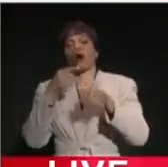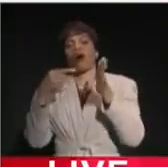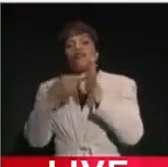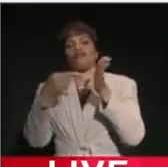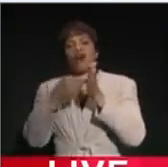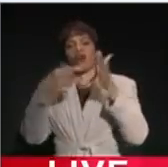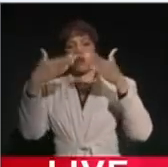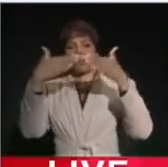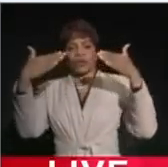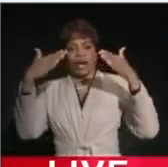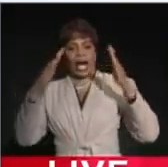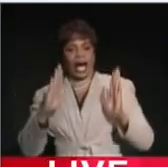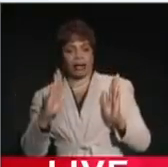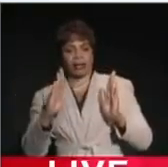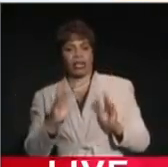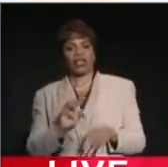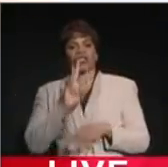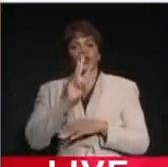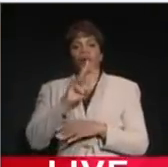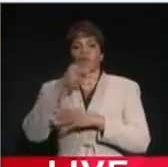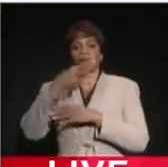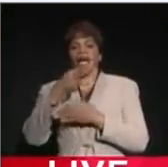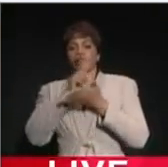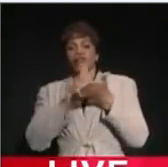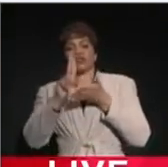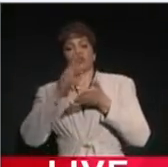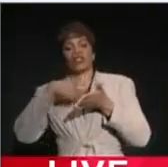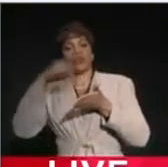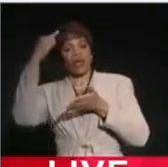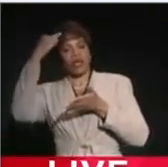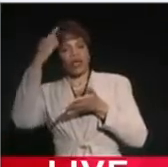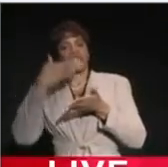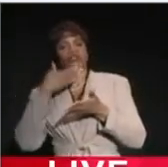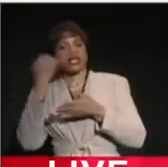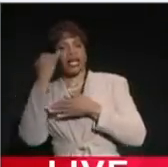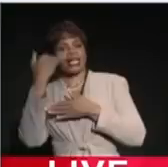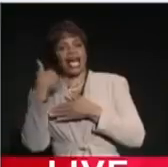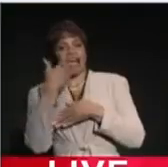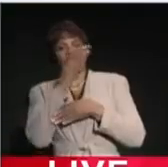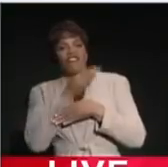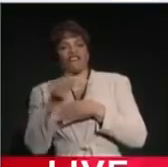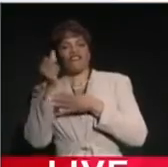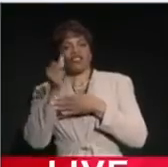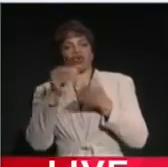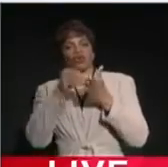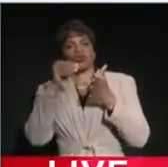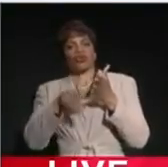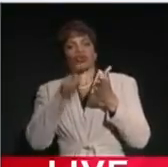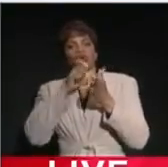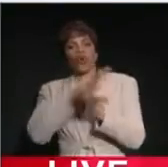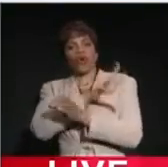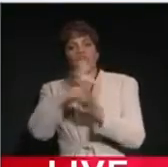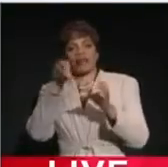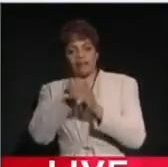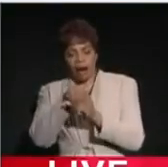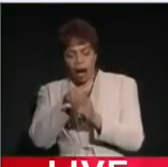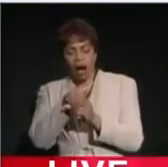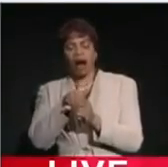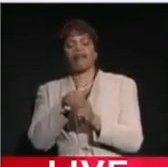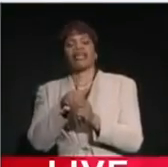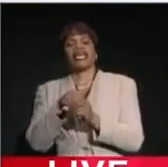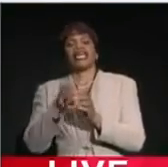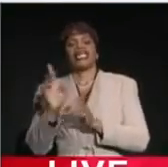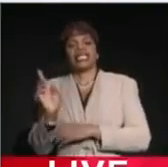are at William Patterson University, we thought it was a good idea to have students come involved, Absolutely. Be involved in this democratic process. So we'd